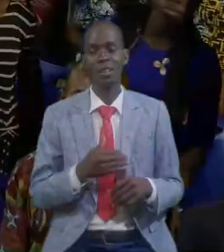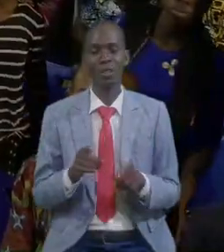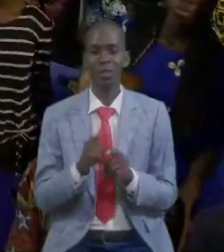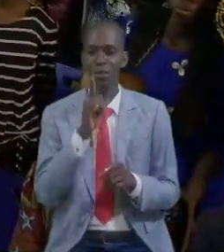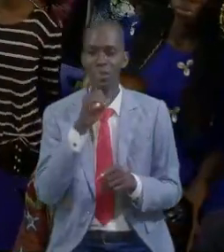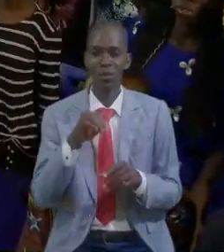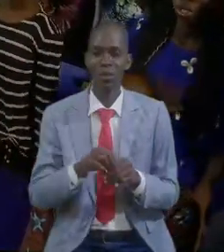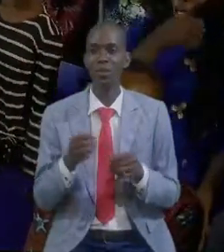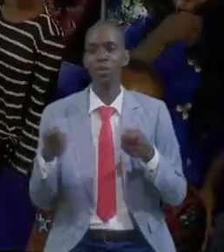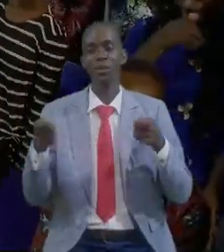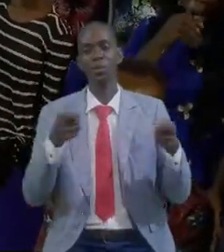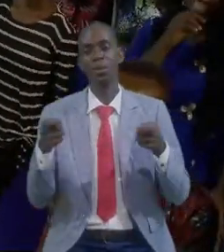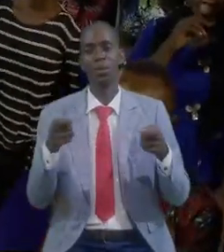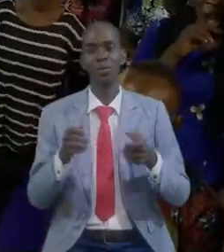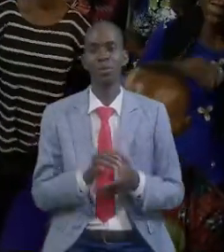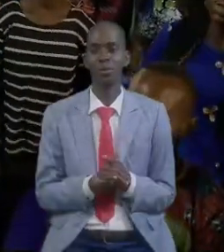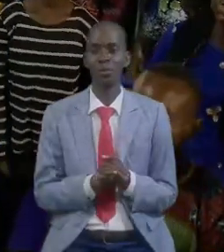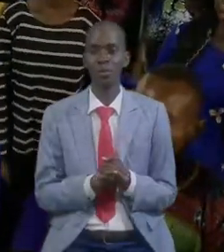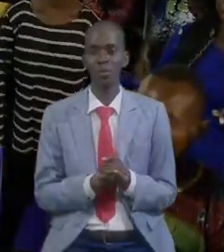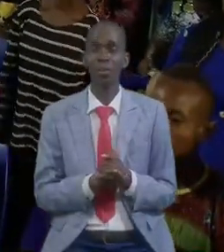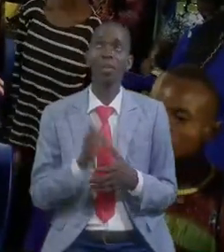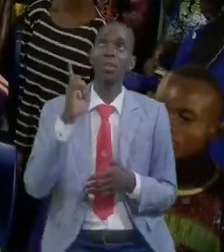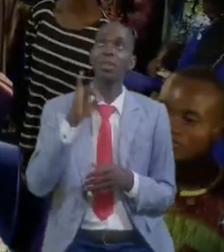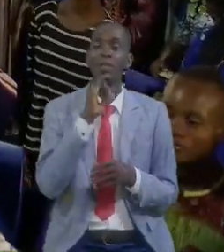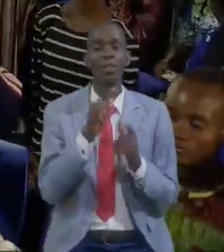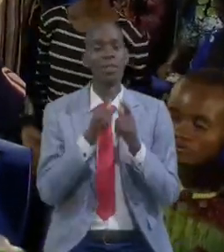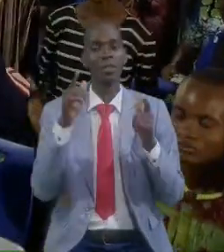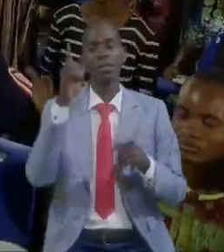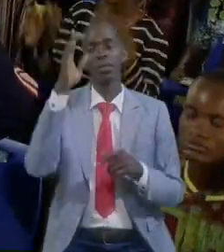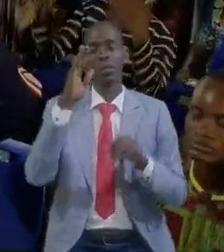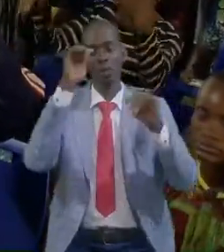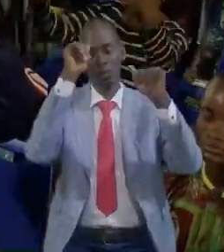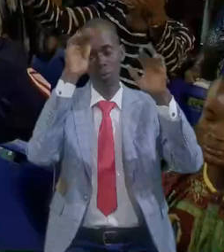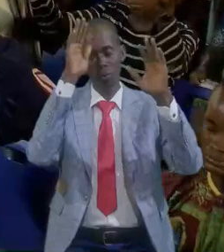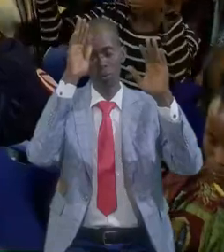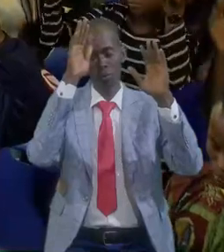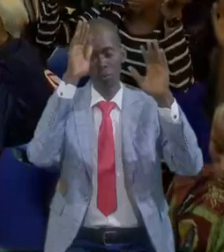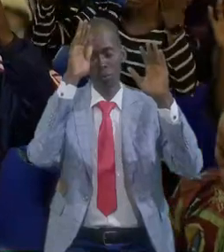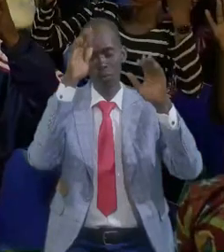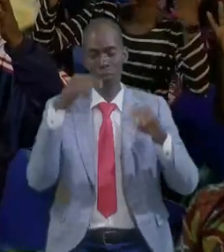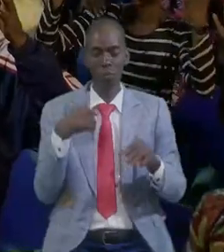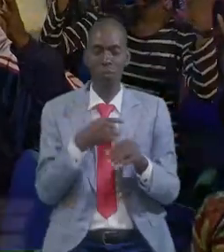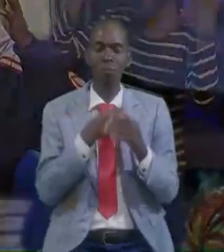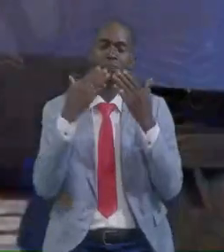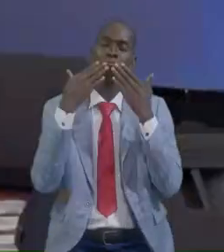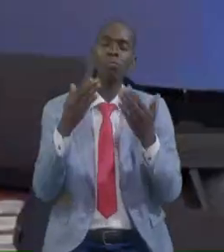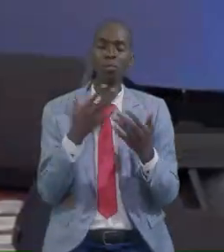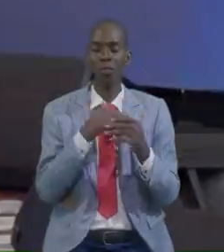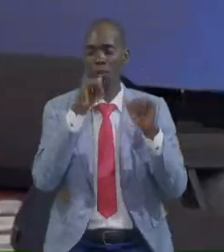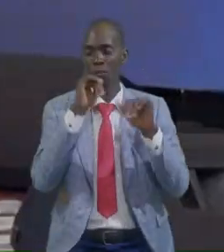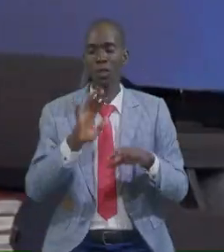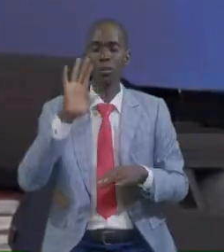dominion. It's a great God. Father, we thank you today and bless your